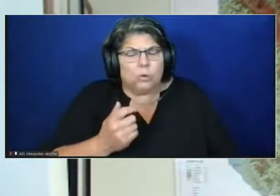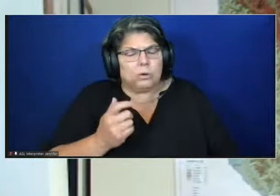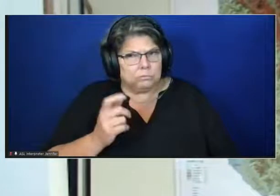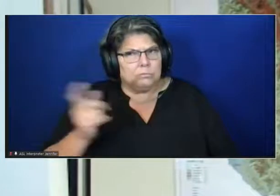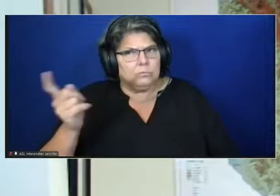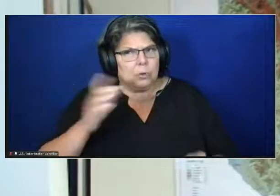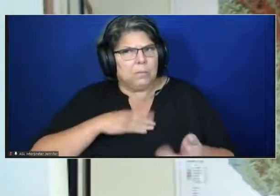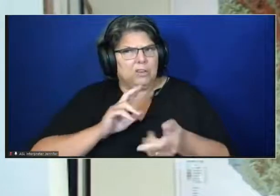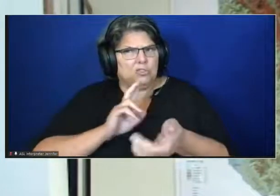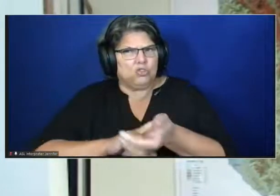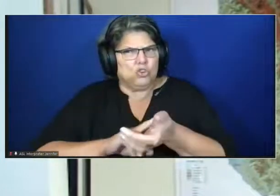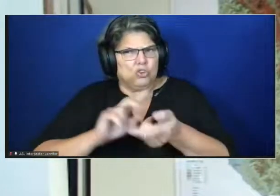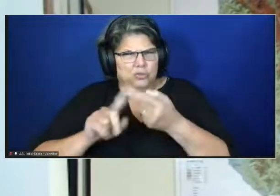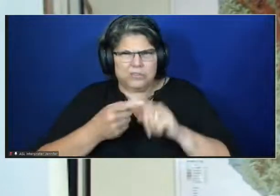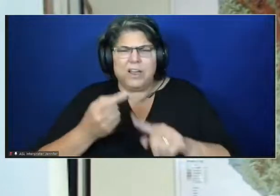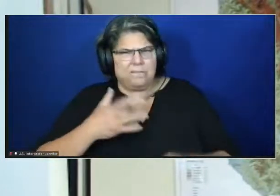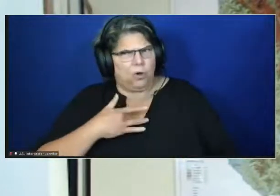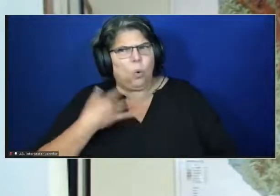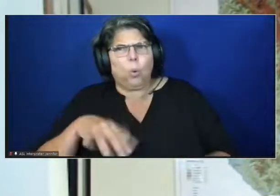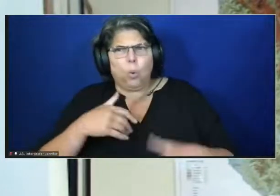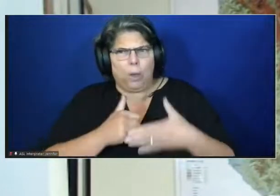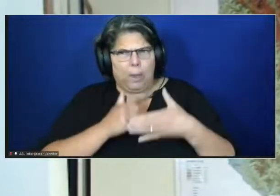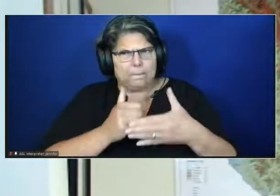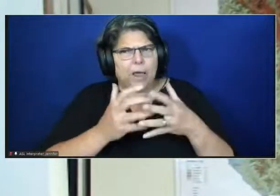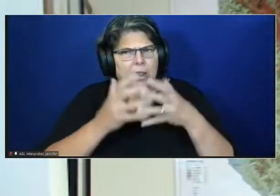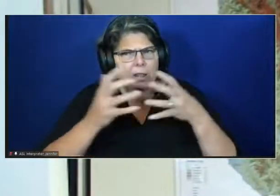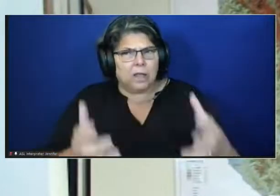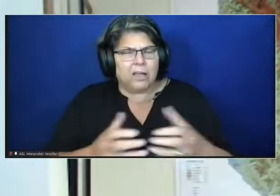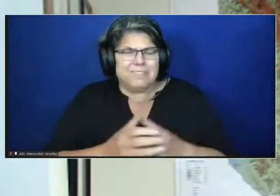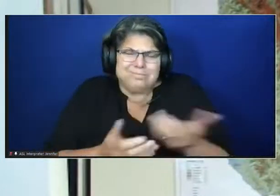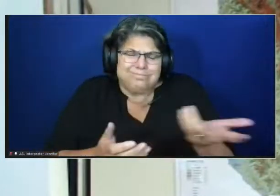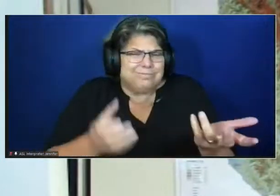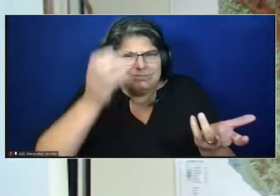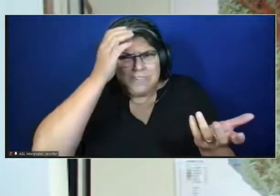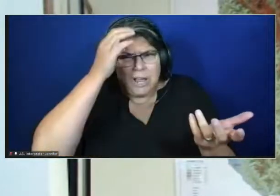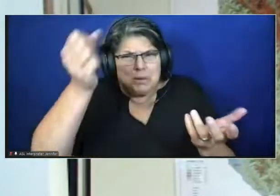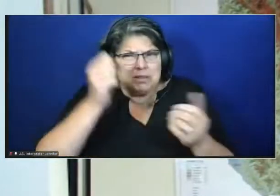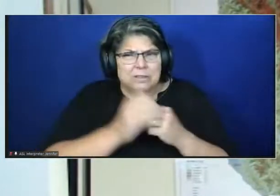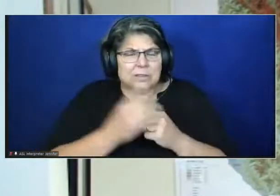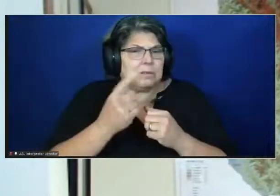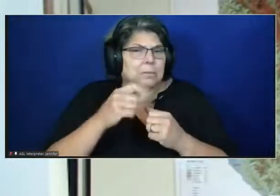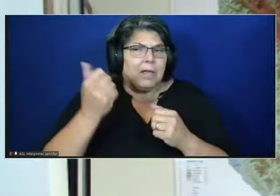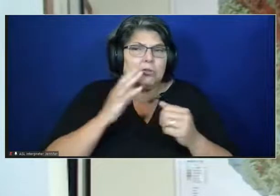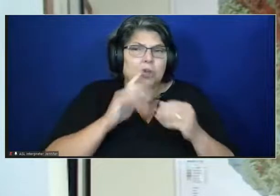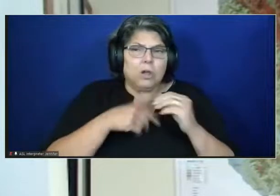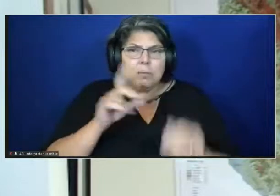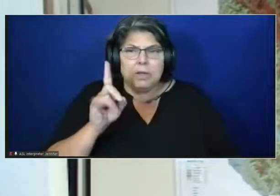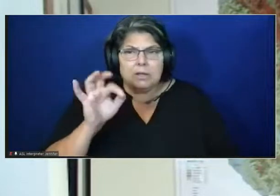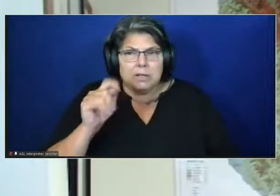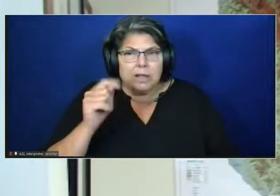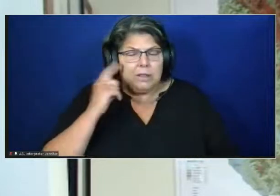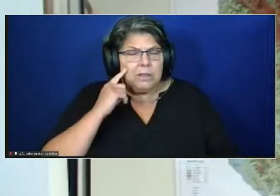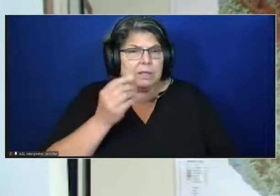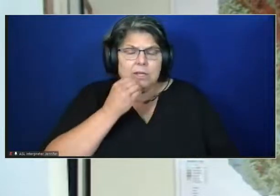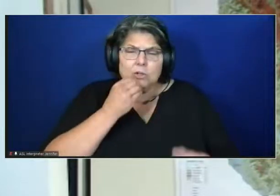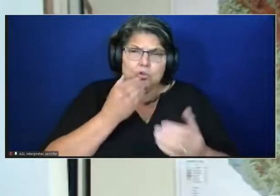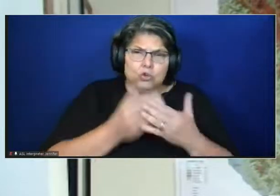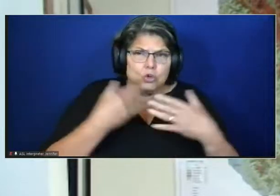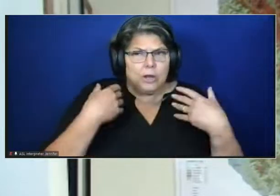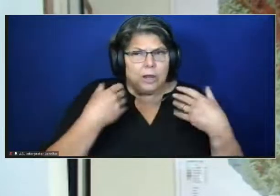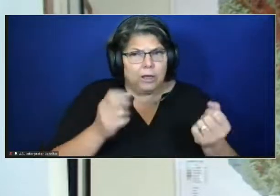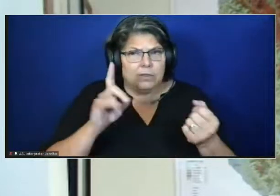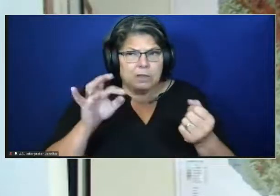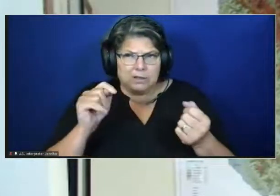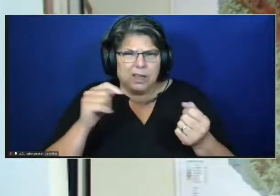very effective. But I think those are the common sense things to do. And of course, somebody brought up diet. I think eating a good balanced diet is always good.